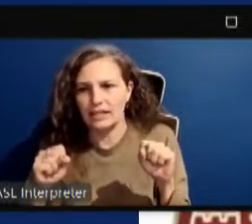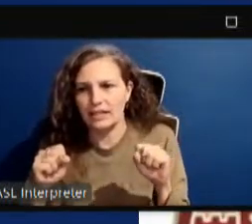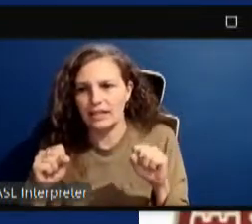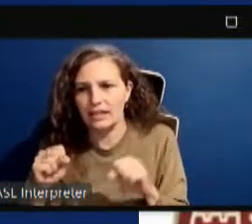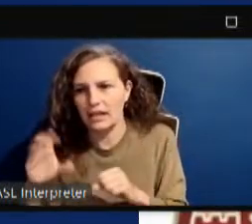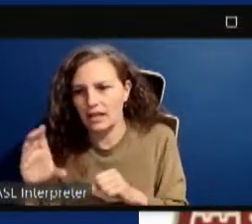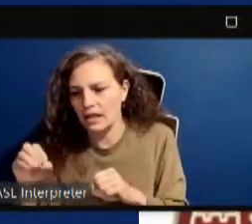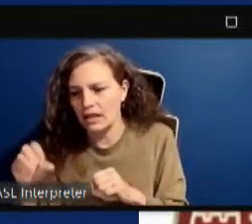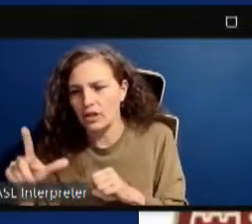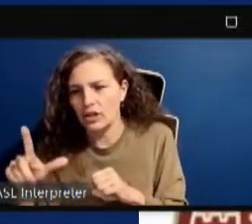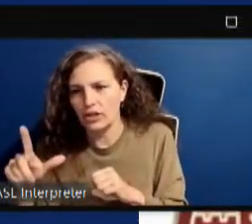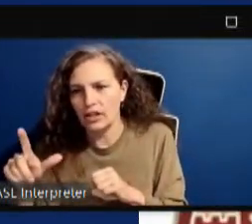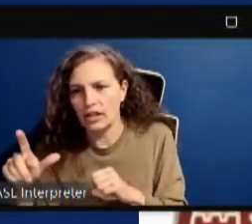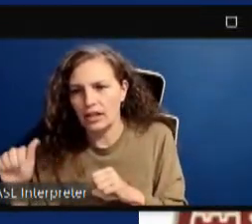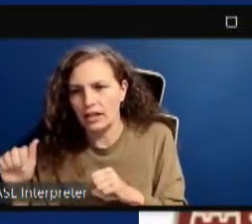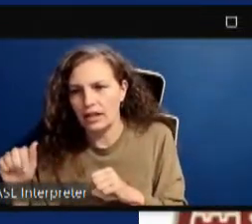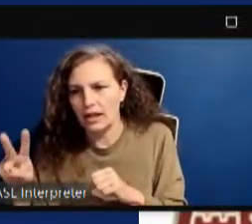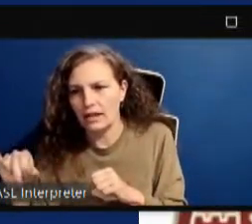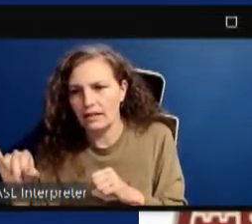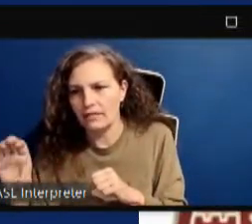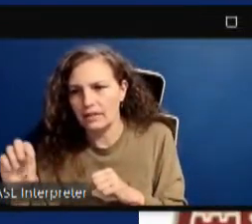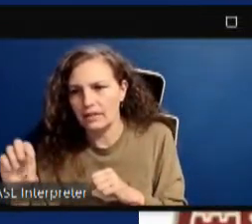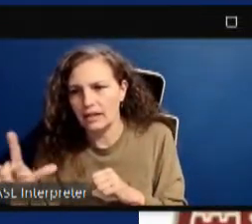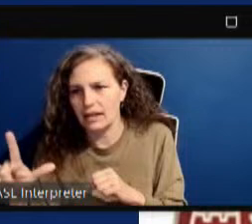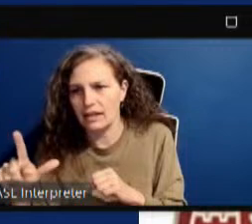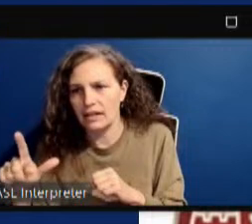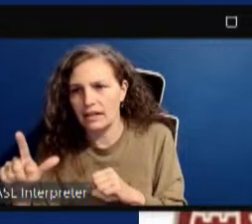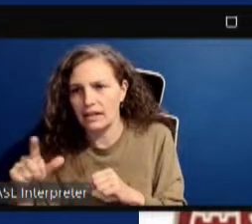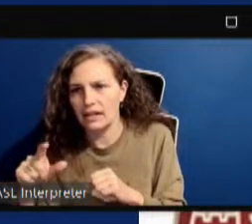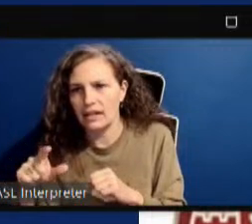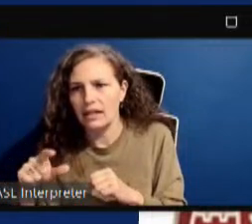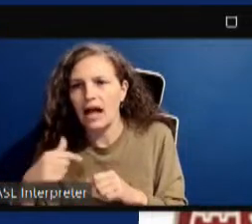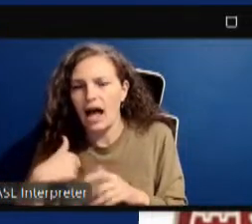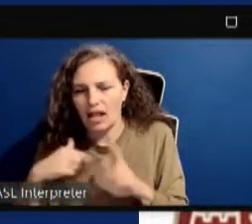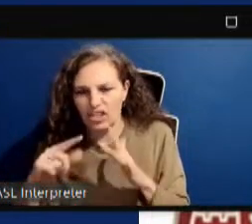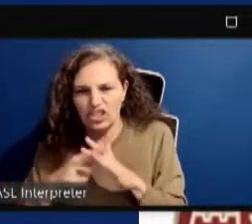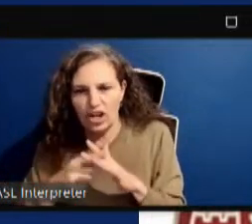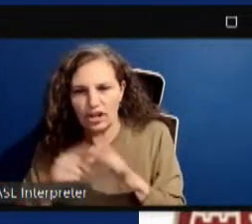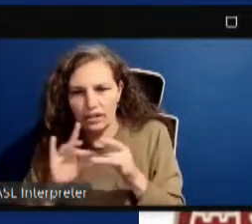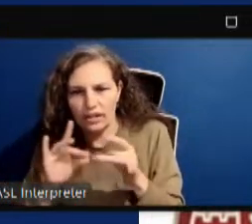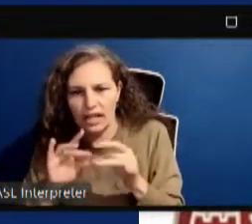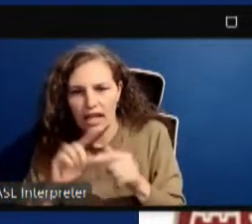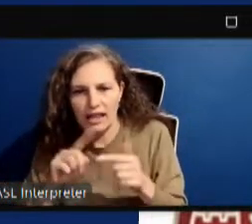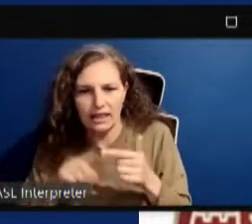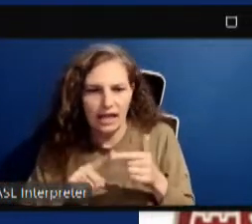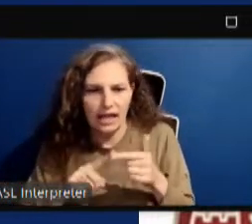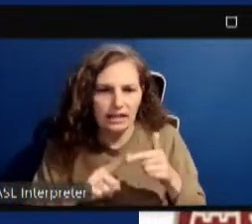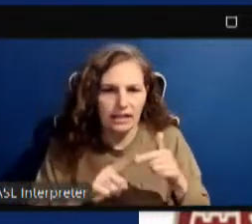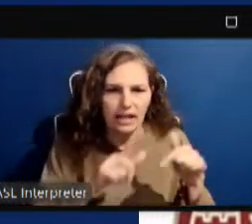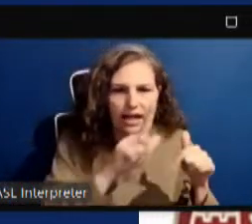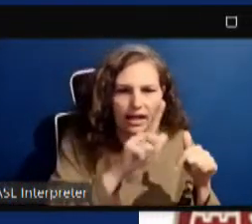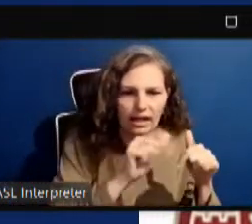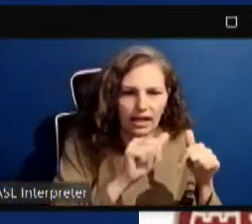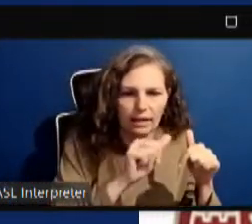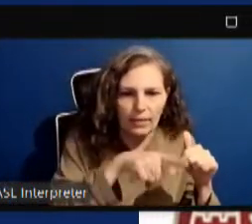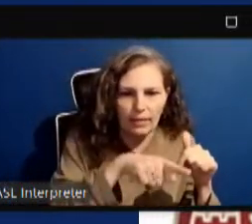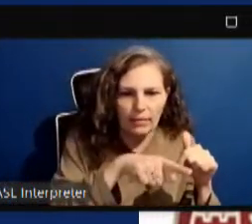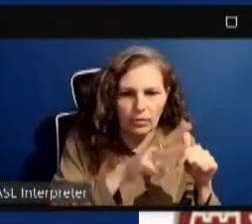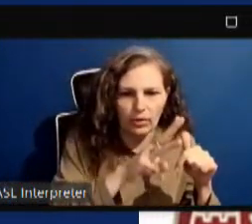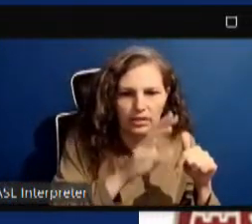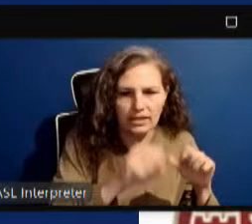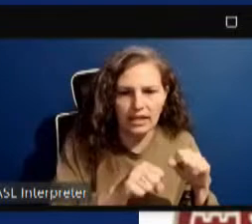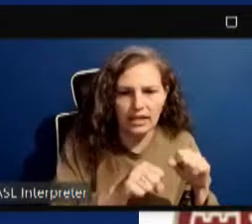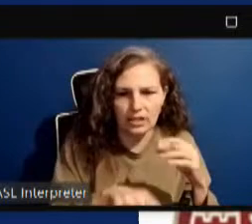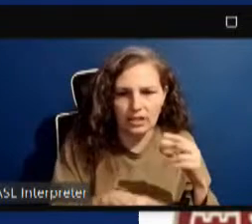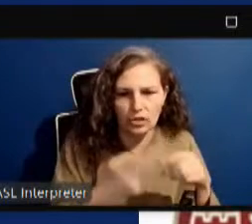I'll start, and then my colleagues from Public Works are more than welcome to join in. So